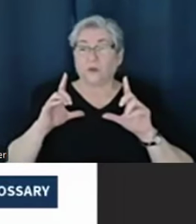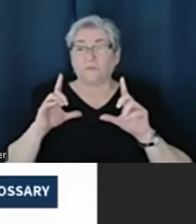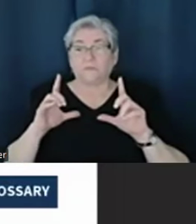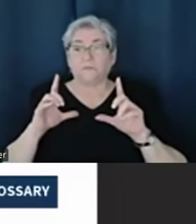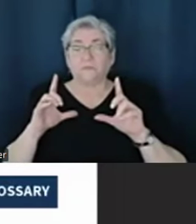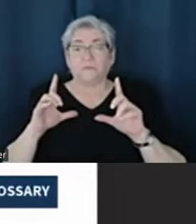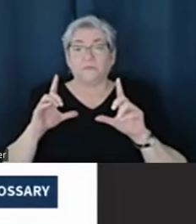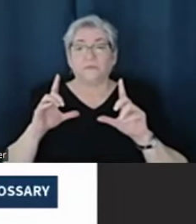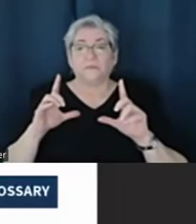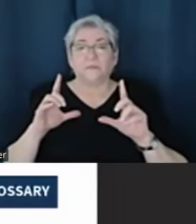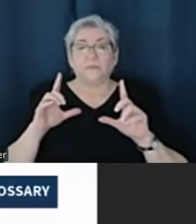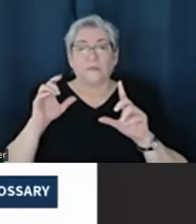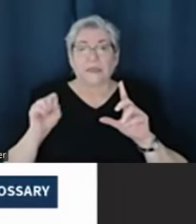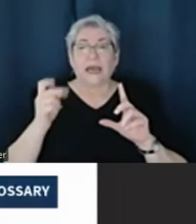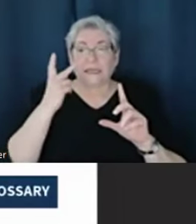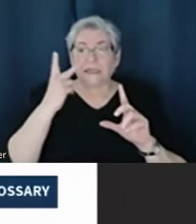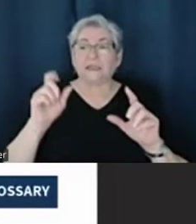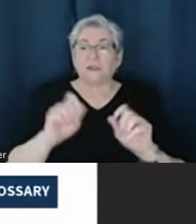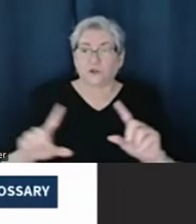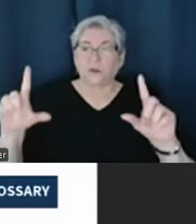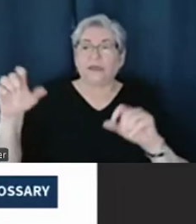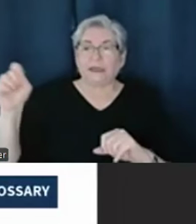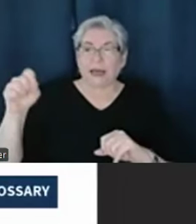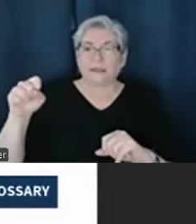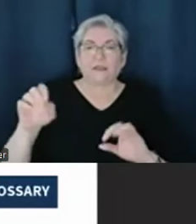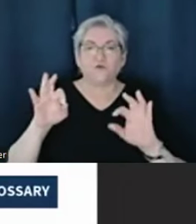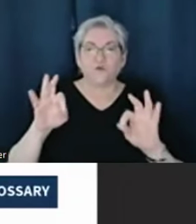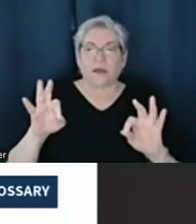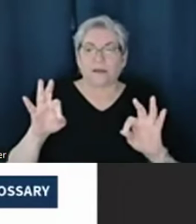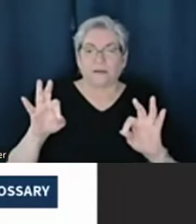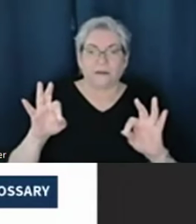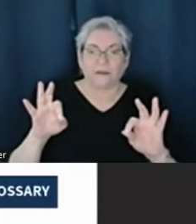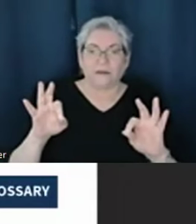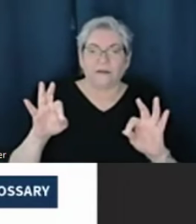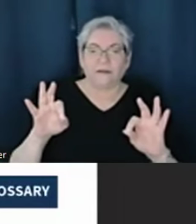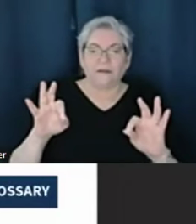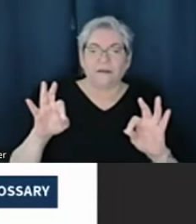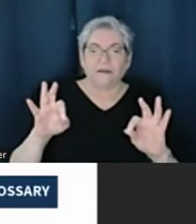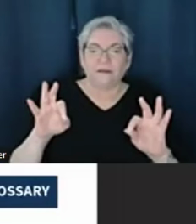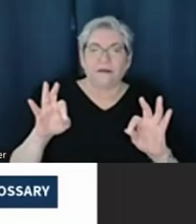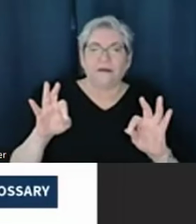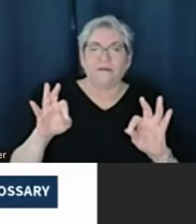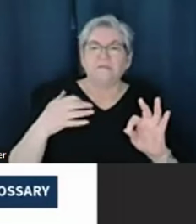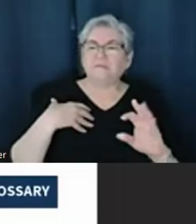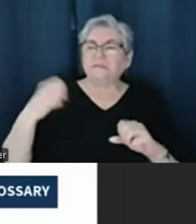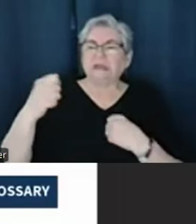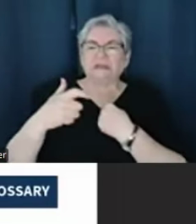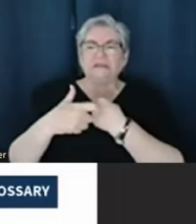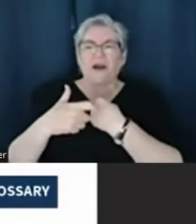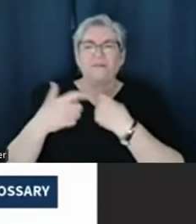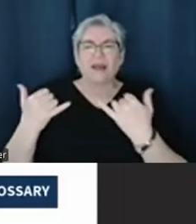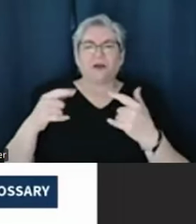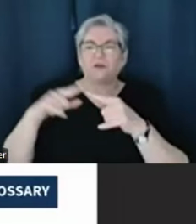We can see your screen. Okay, great. My mouse is moving on. I just wanted to take a minute to sort of walk